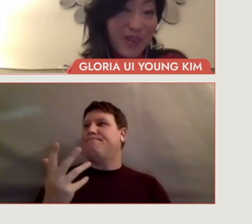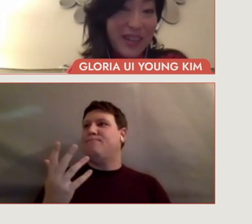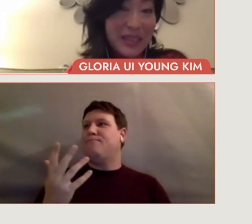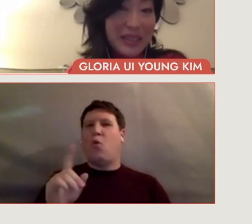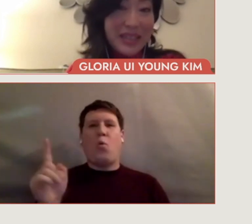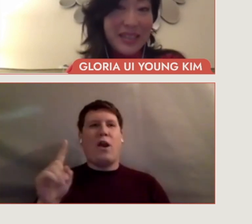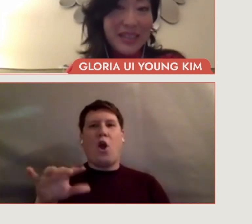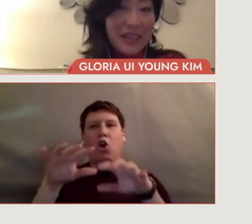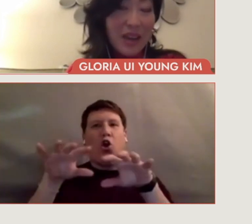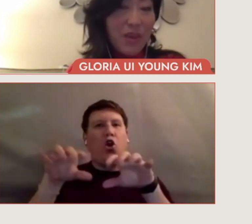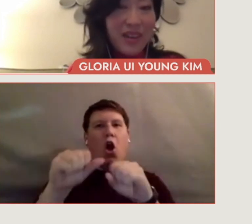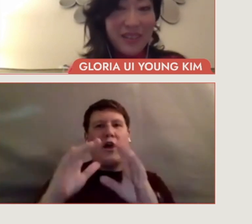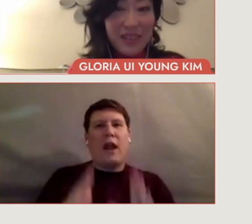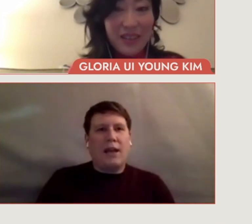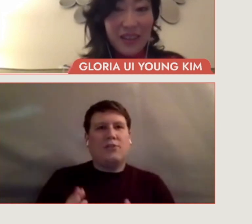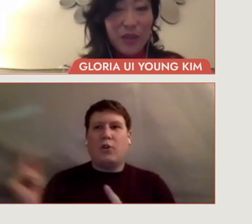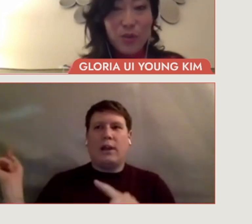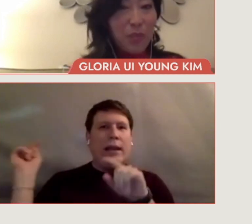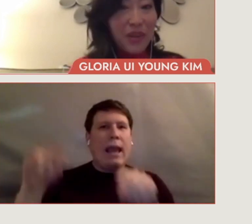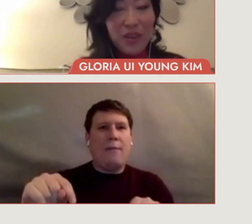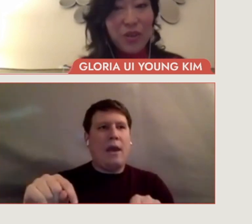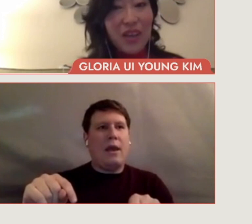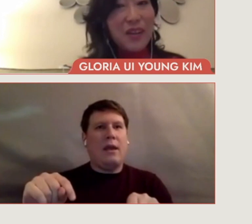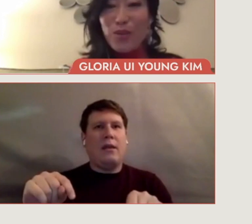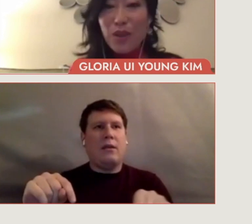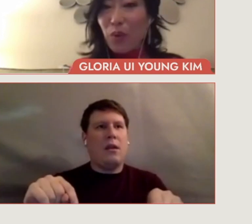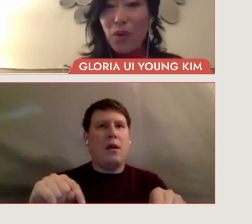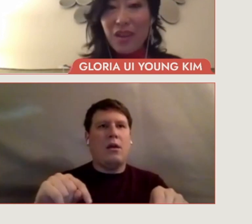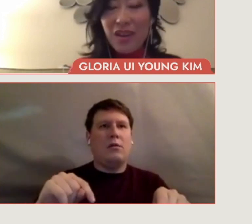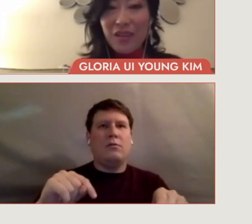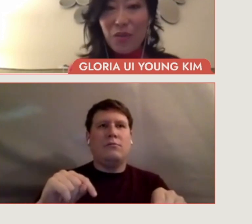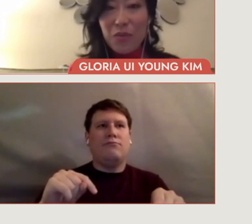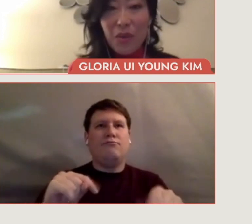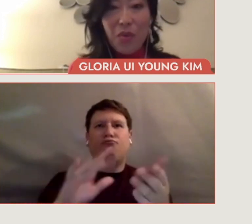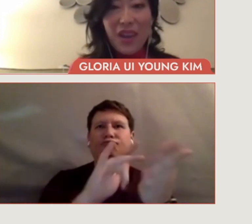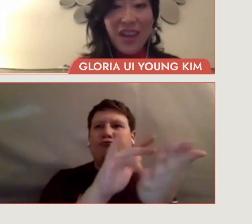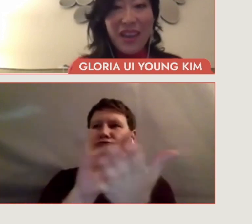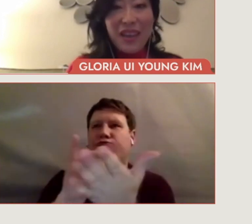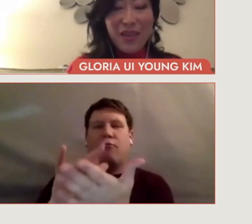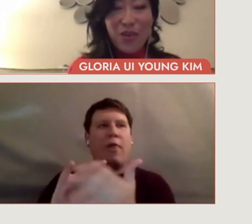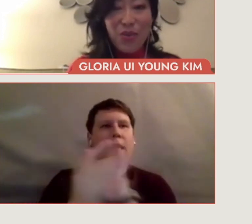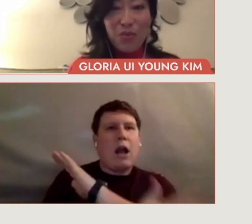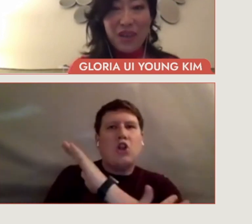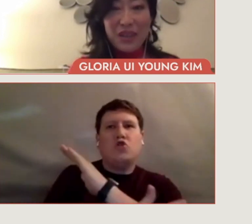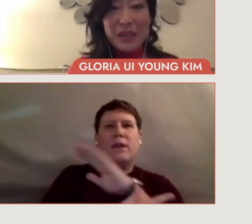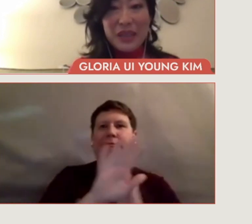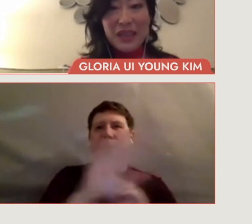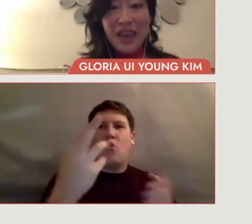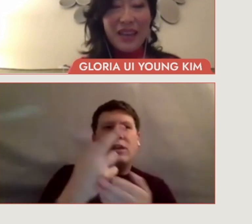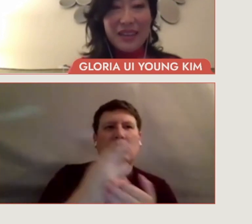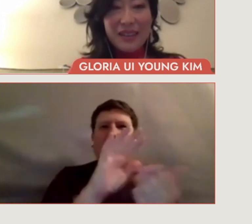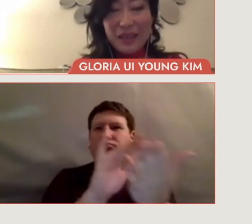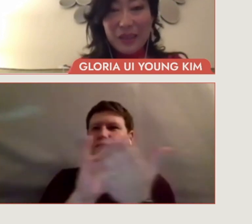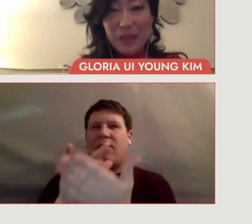colonizer has come in and used up the country and then used up the women and then thrown them away, you know, because